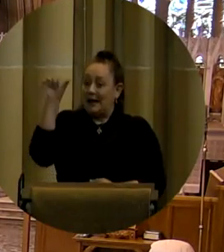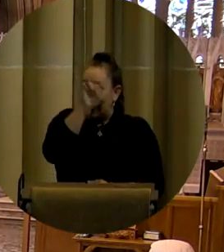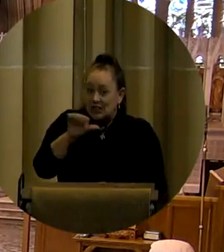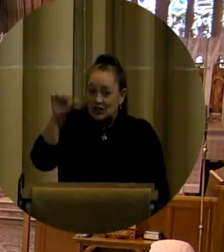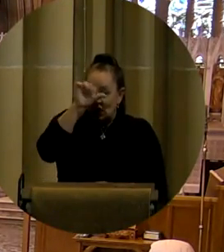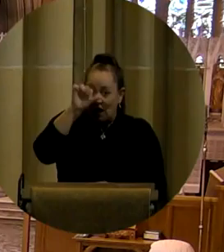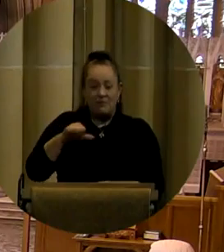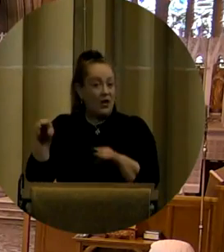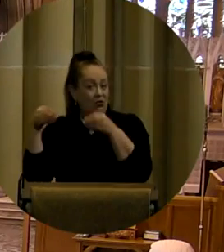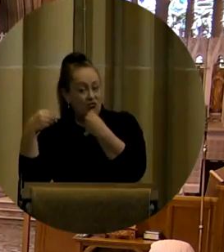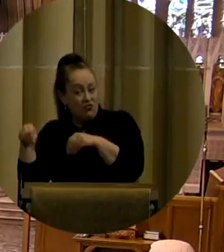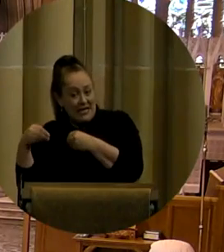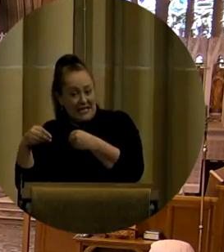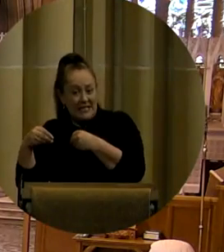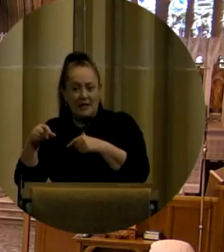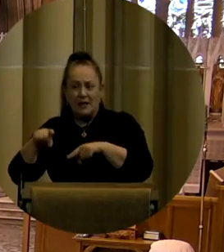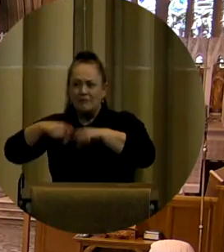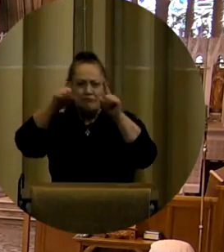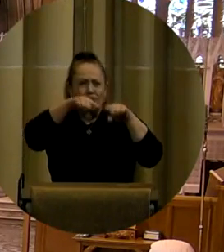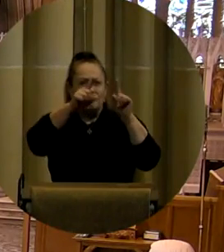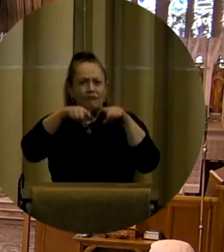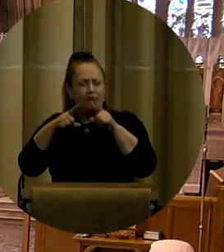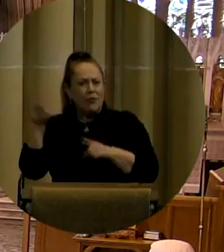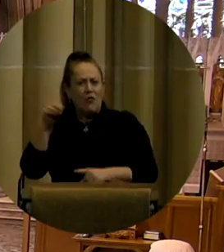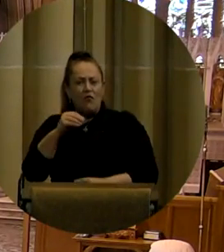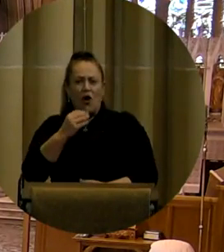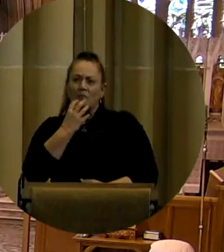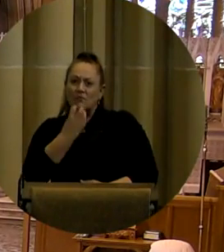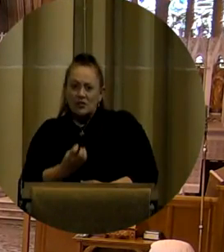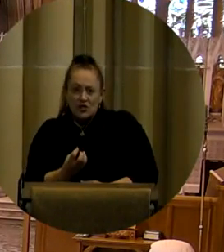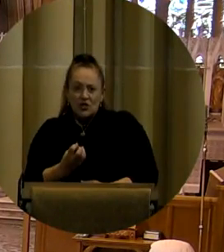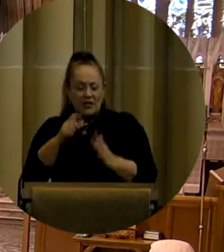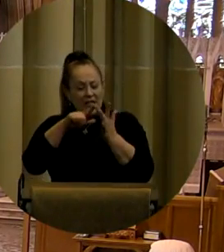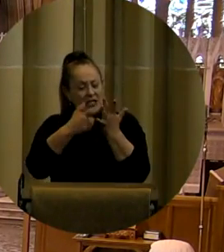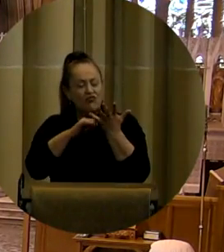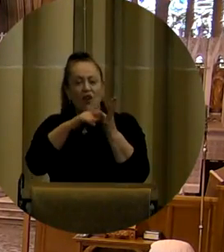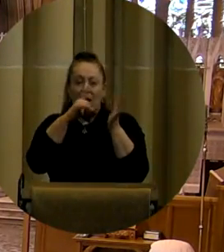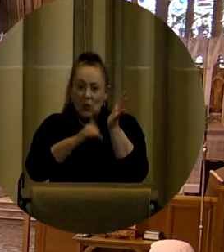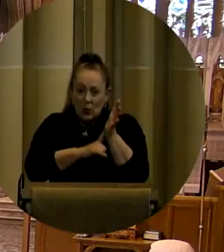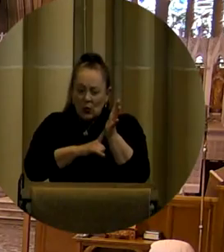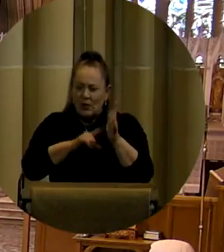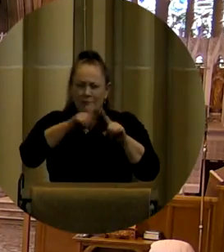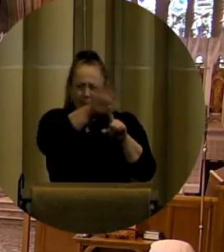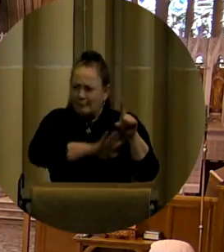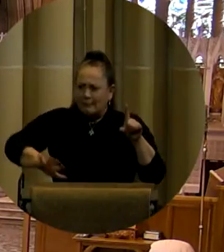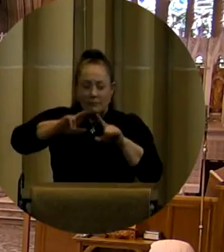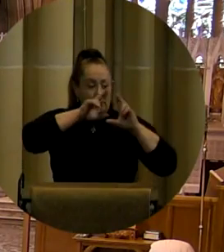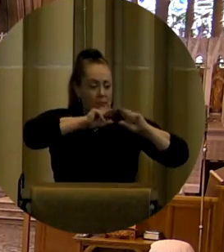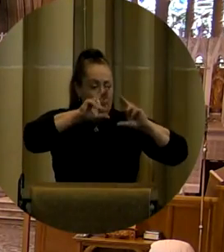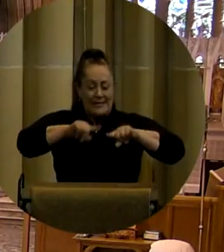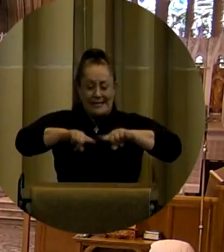Mesopotamia, Judea, and Cappadocia, Pontus and Asia, Phrygia and